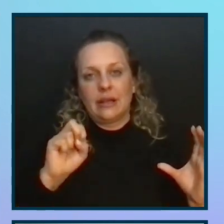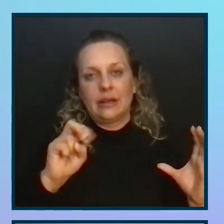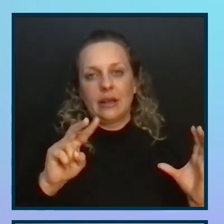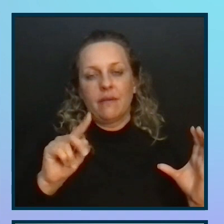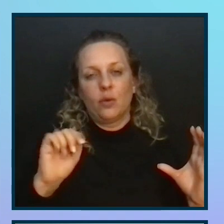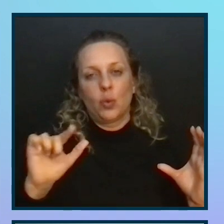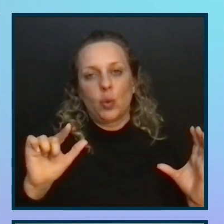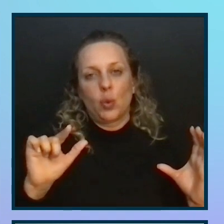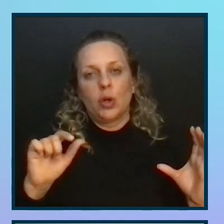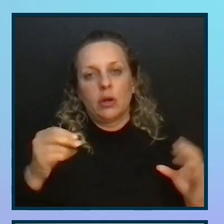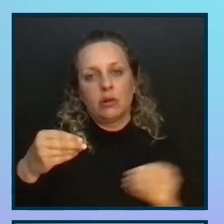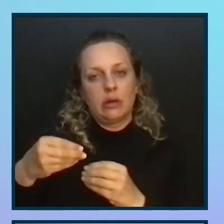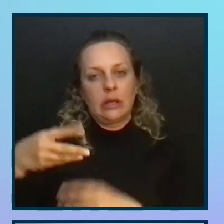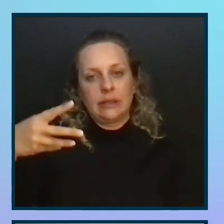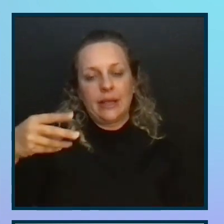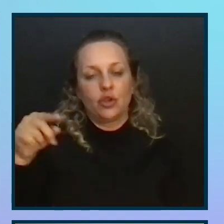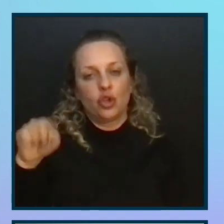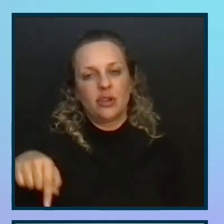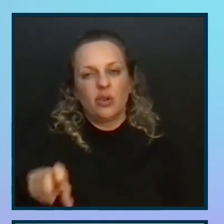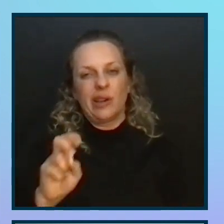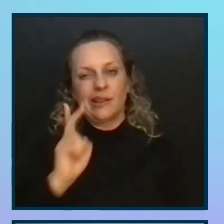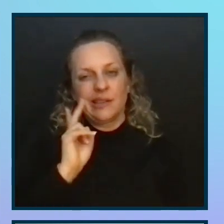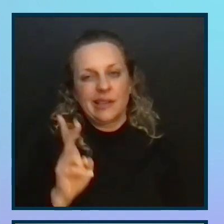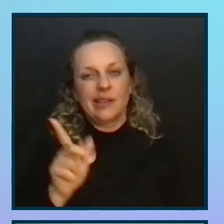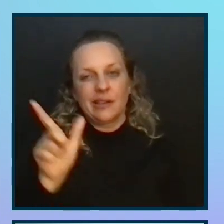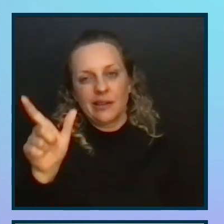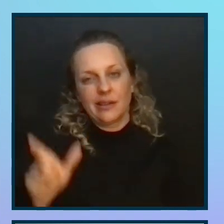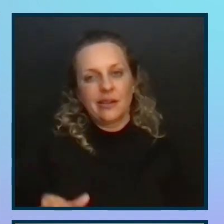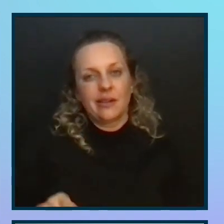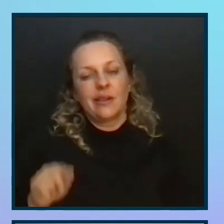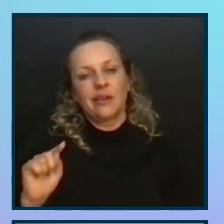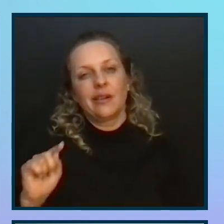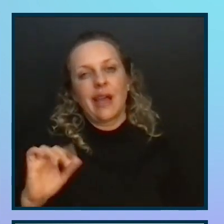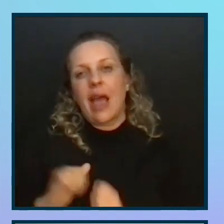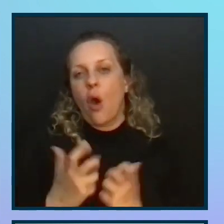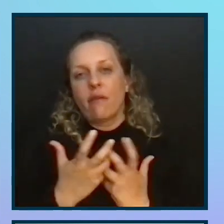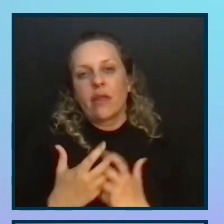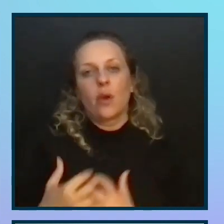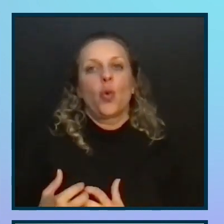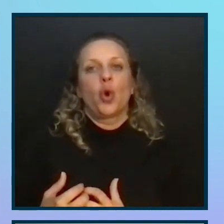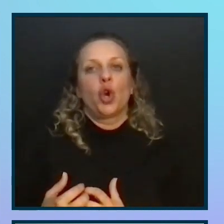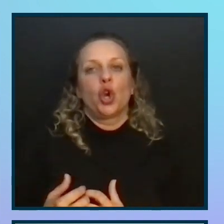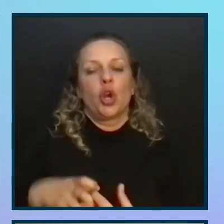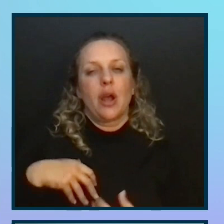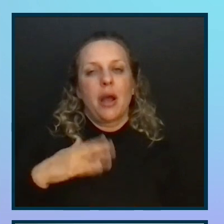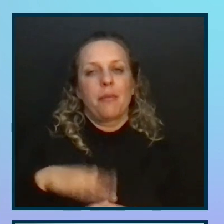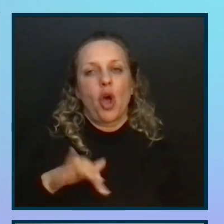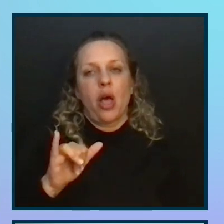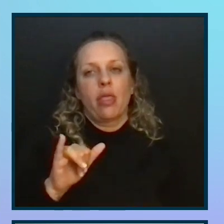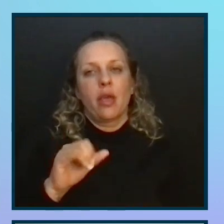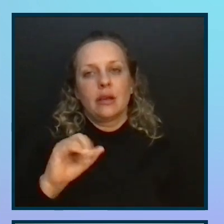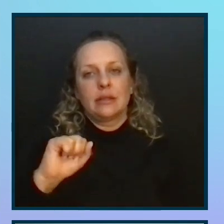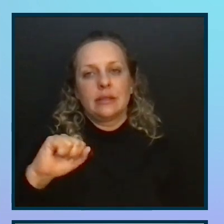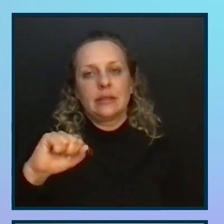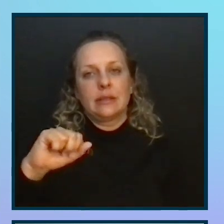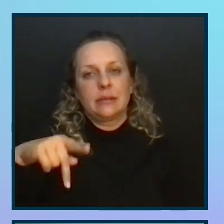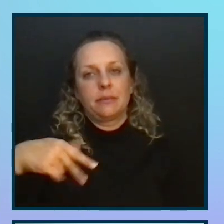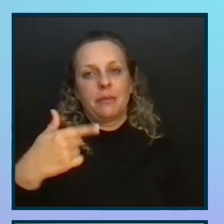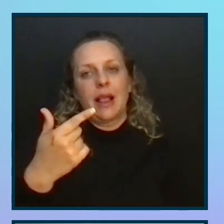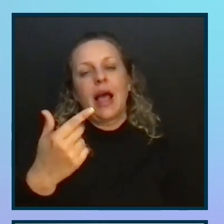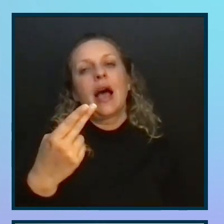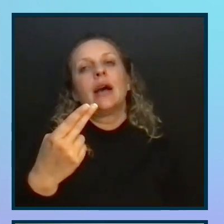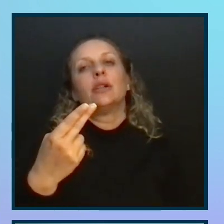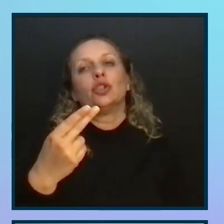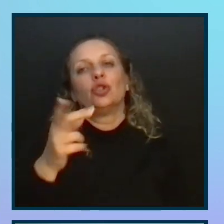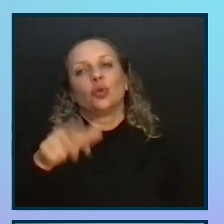extension. And just so you can see how everything works, is I'm on the splash screen of the start screen. I go to